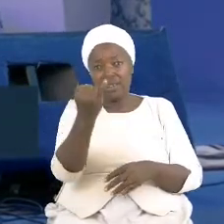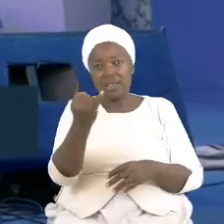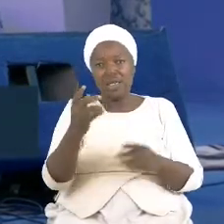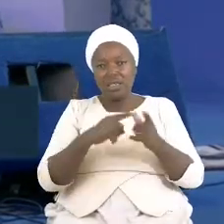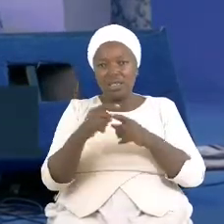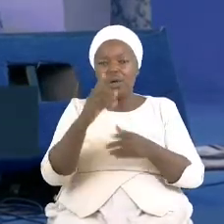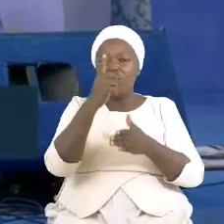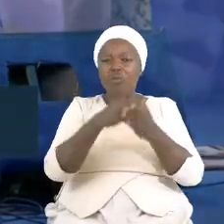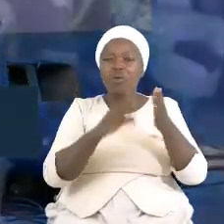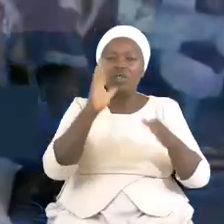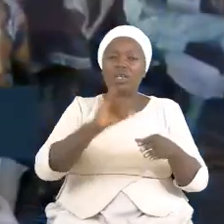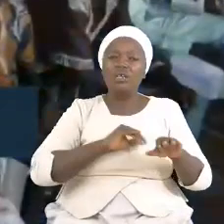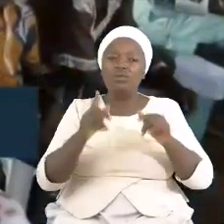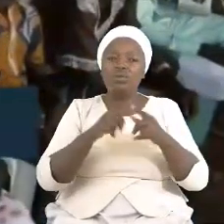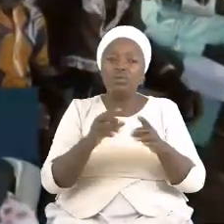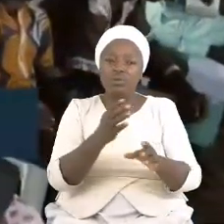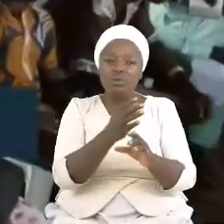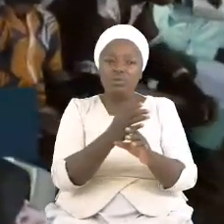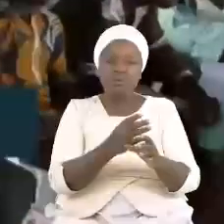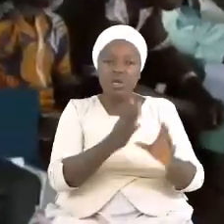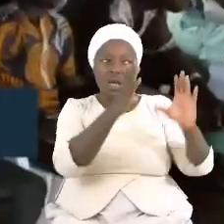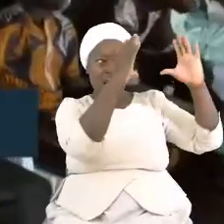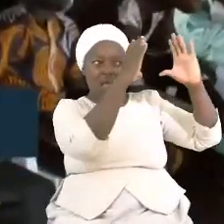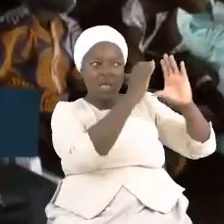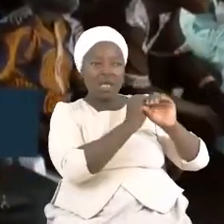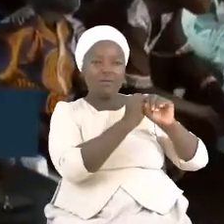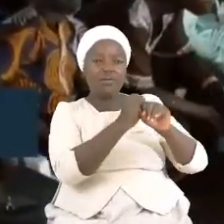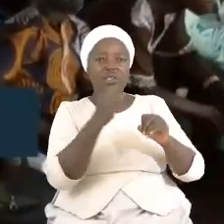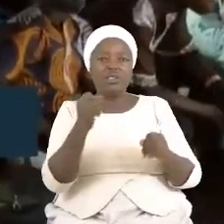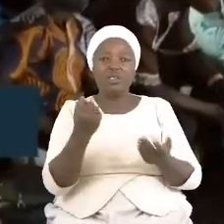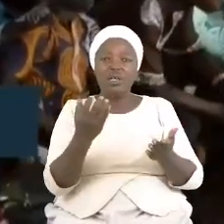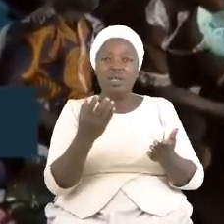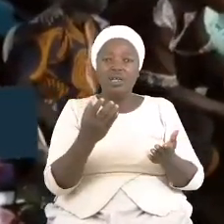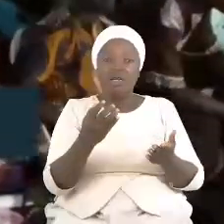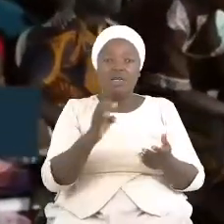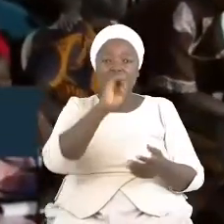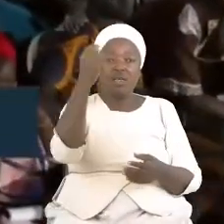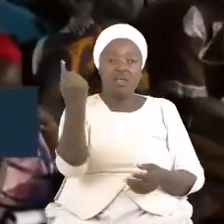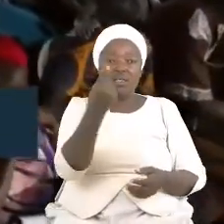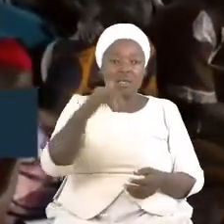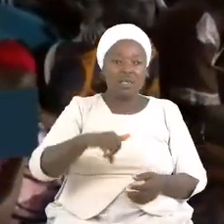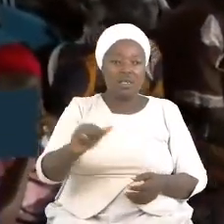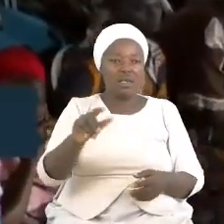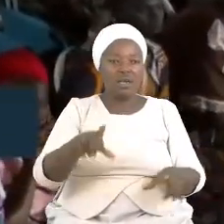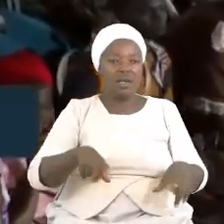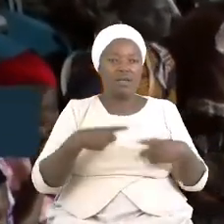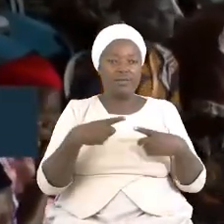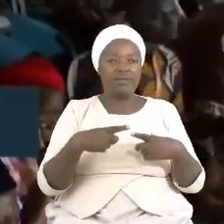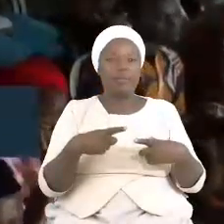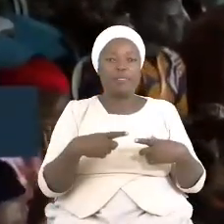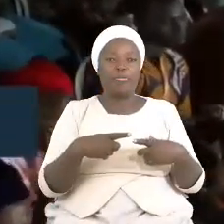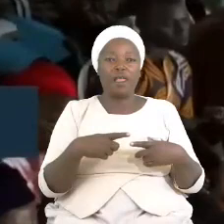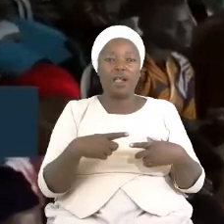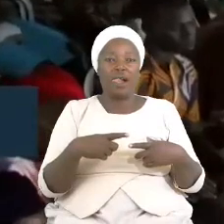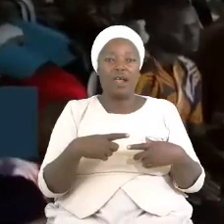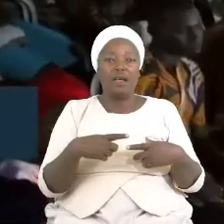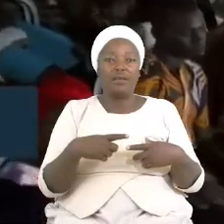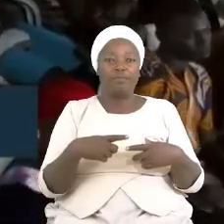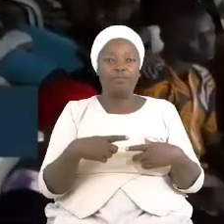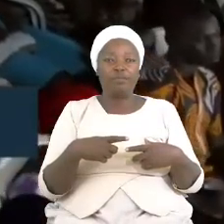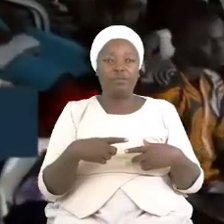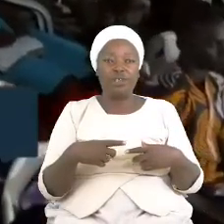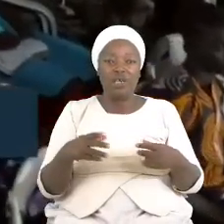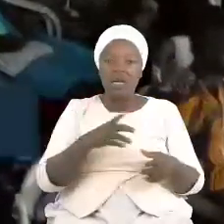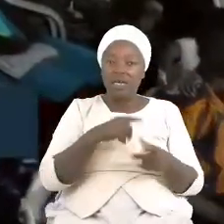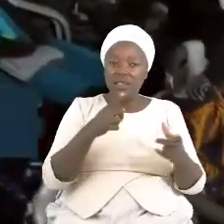eternal life?" And Jesus told him, but his wealth, his riches, his money